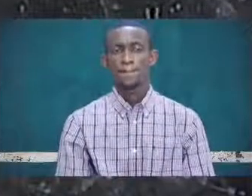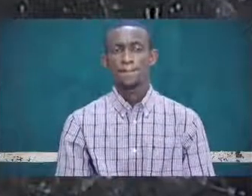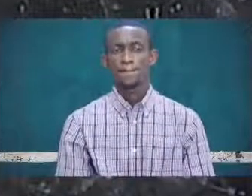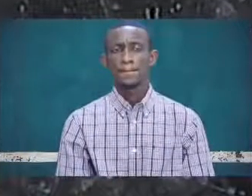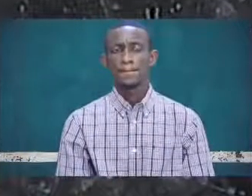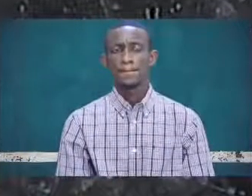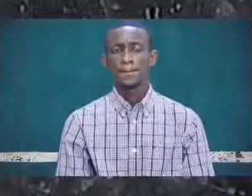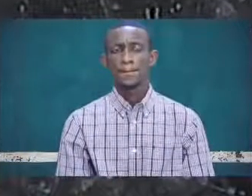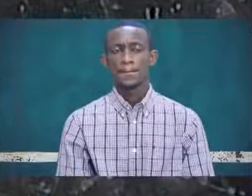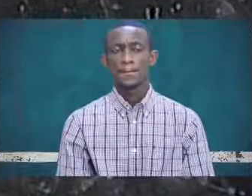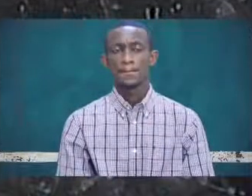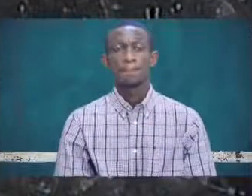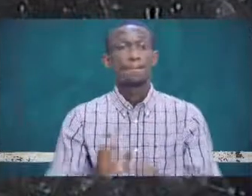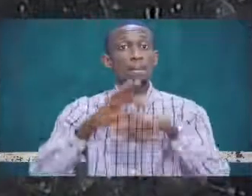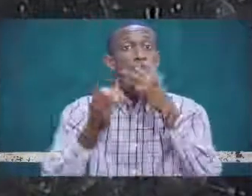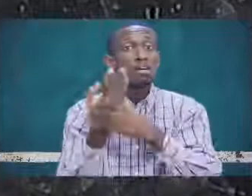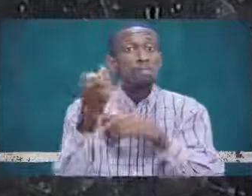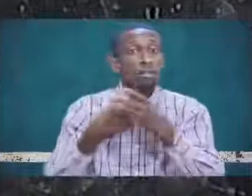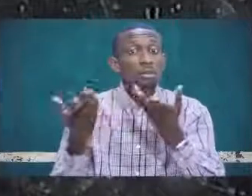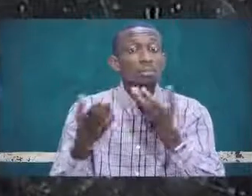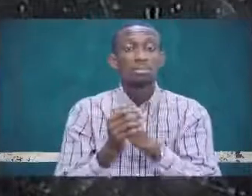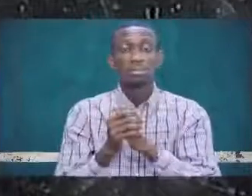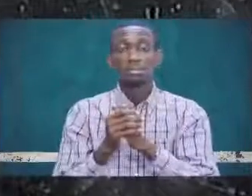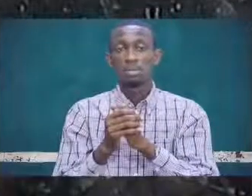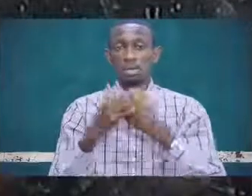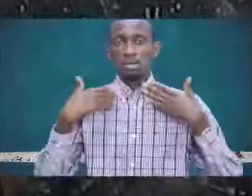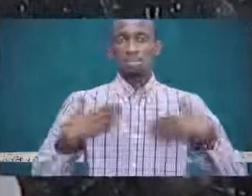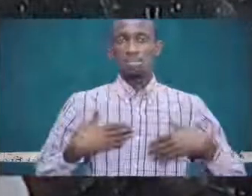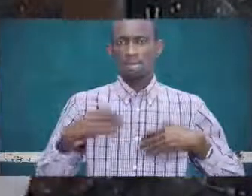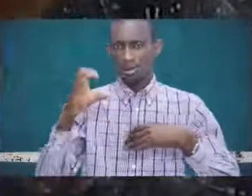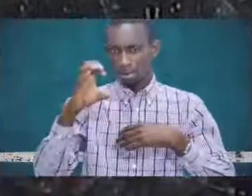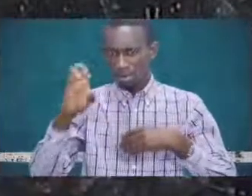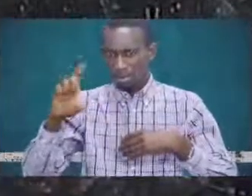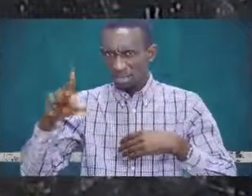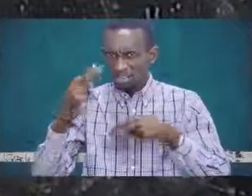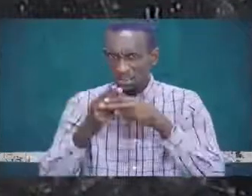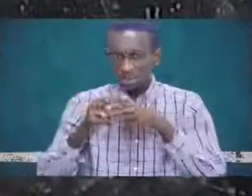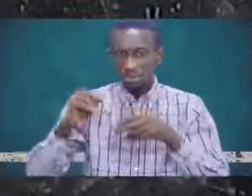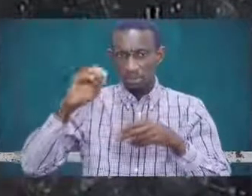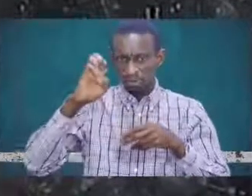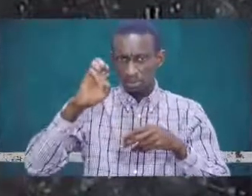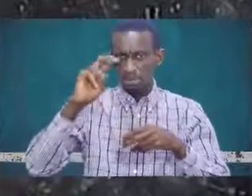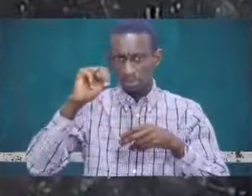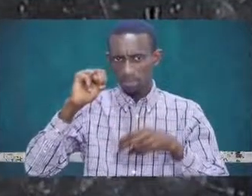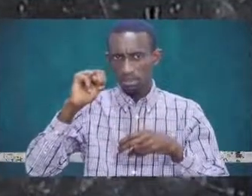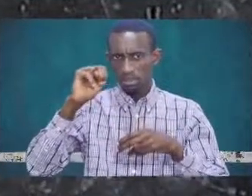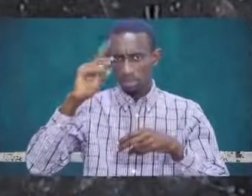by the endocrine gland. Endocrine gland. If I say endocrine